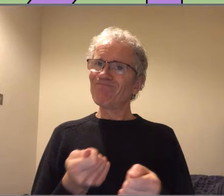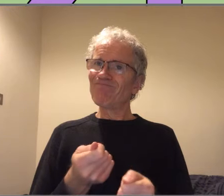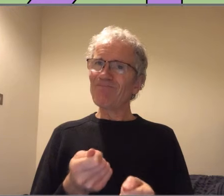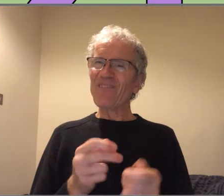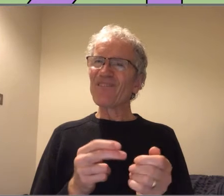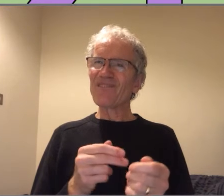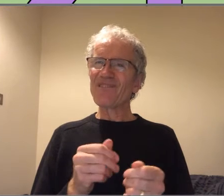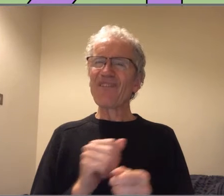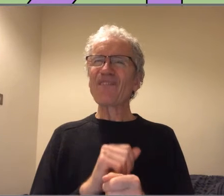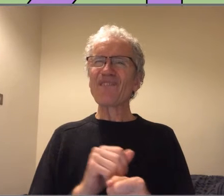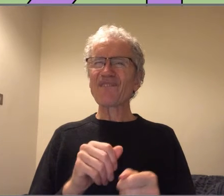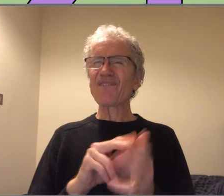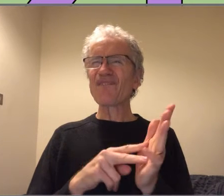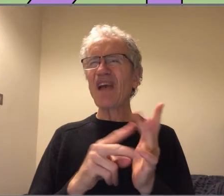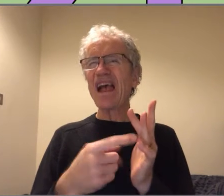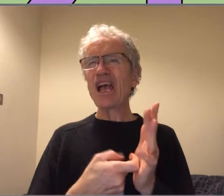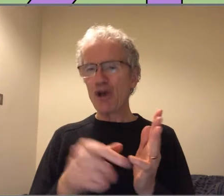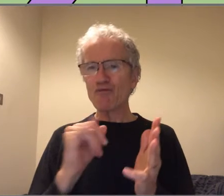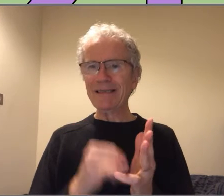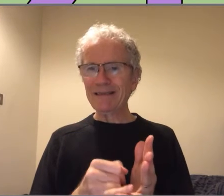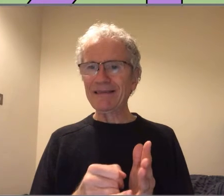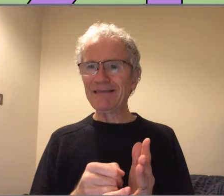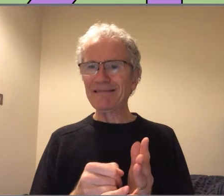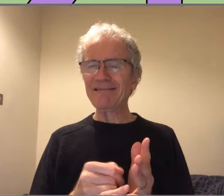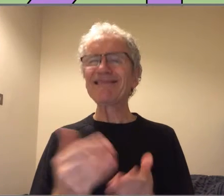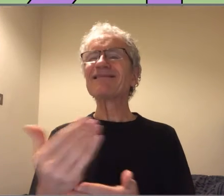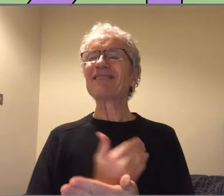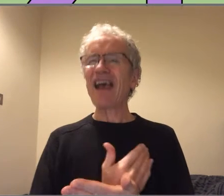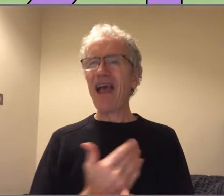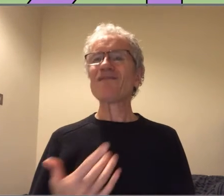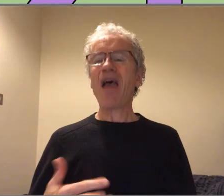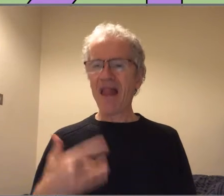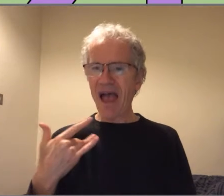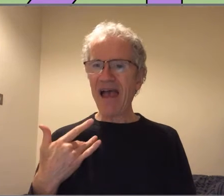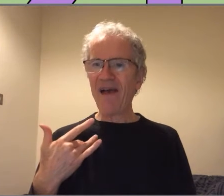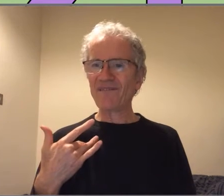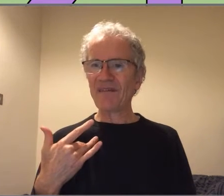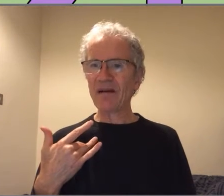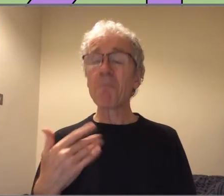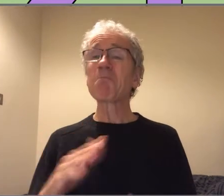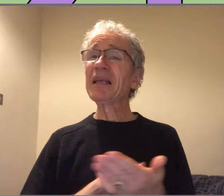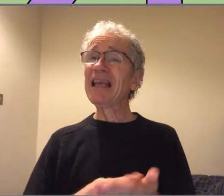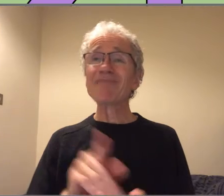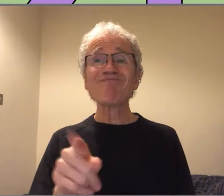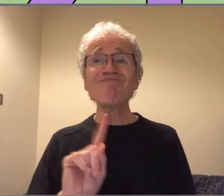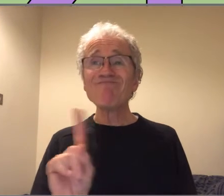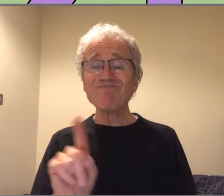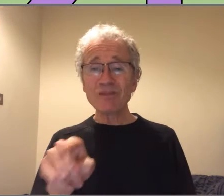and following the hands, face, space guidance when you are out or in a public space.